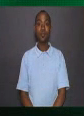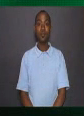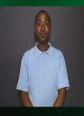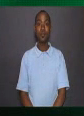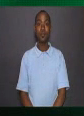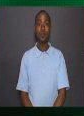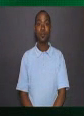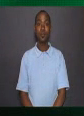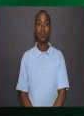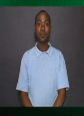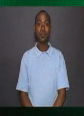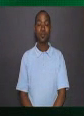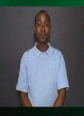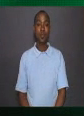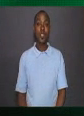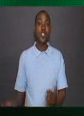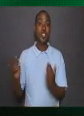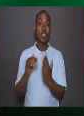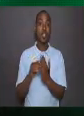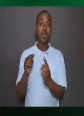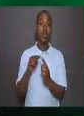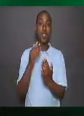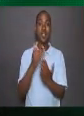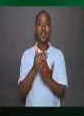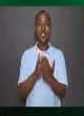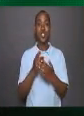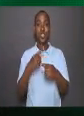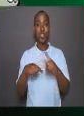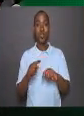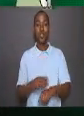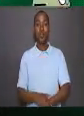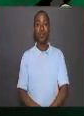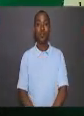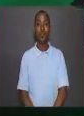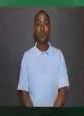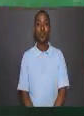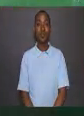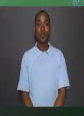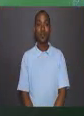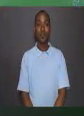Let's get back to our lesson.